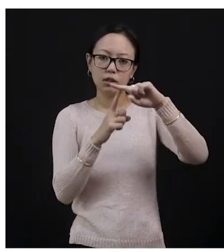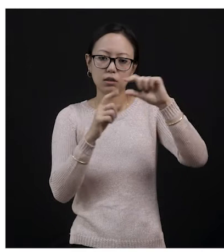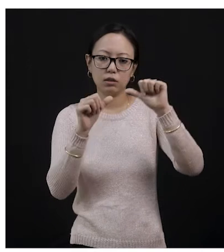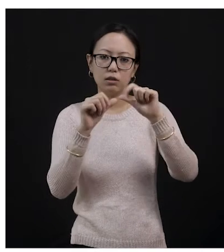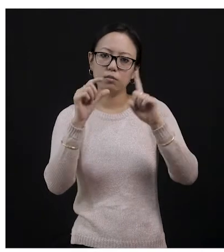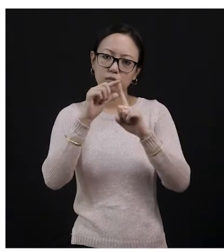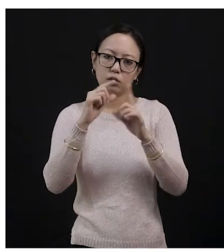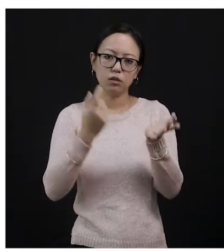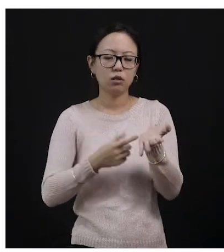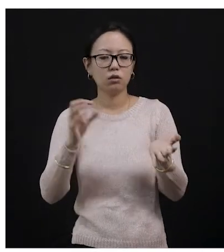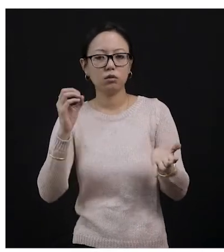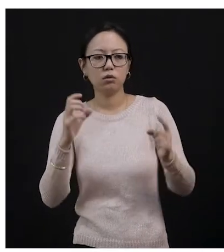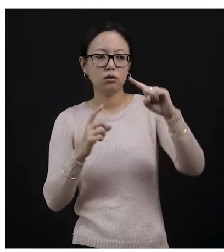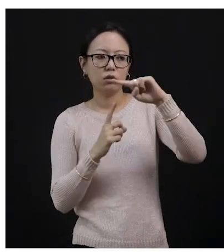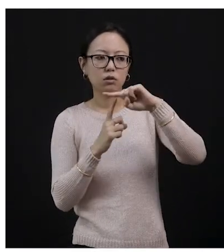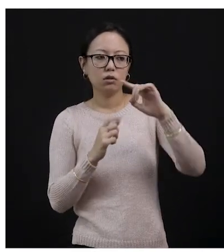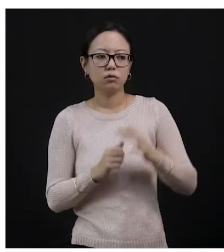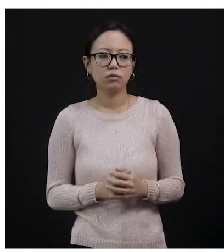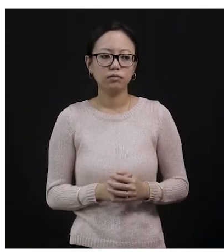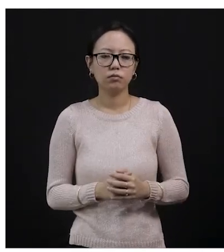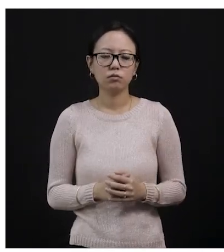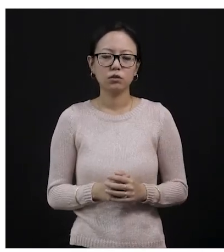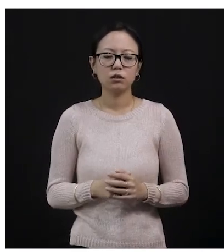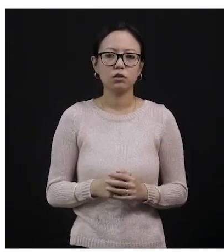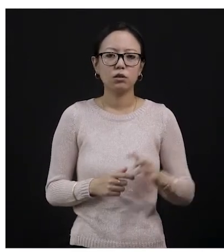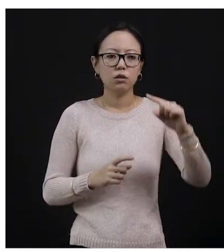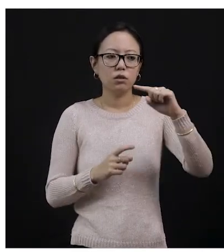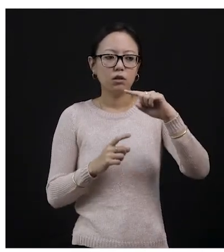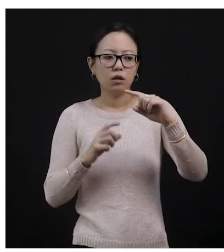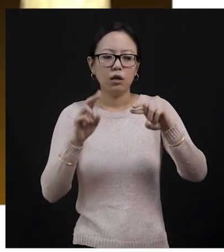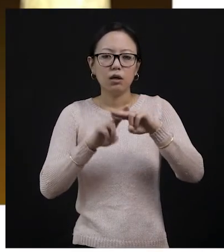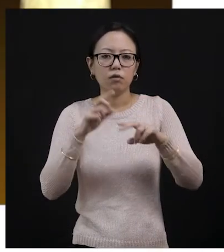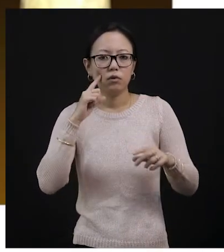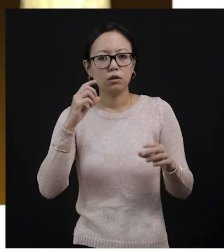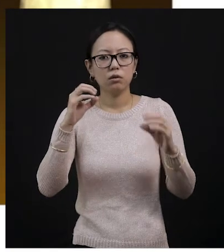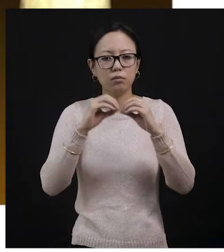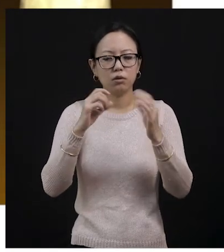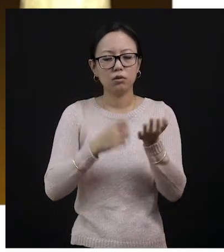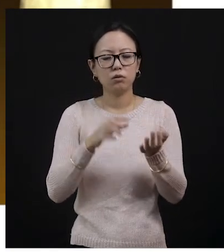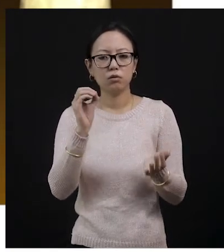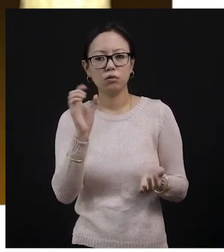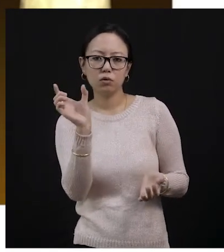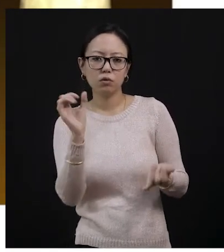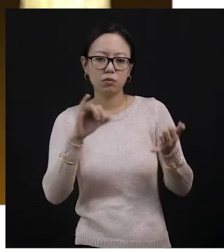Can you give me an example? Yes, grasses, okay?